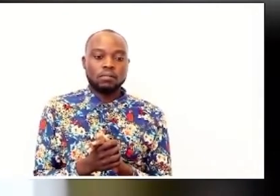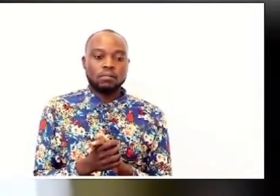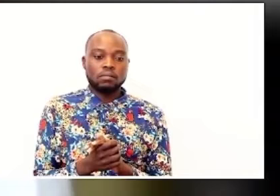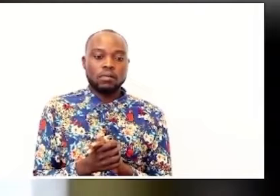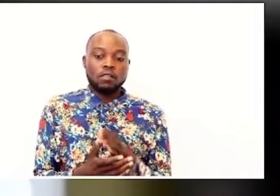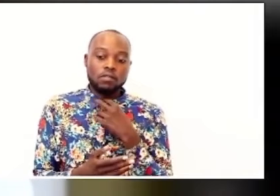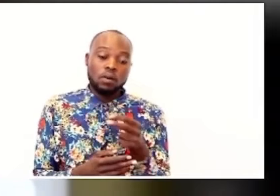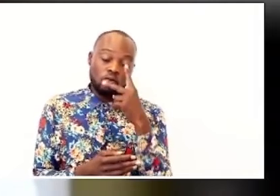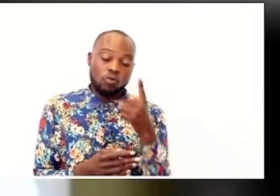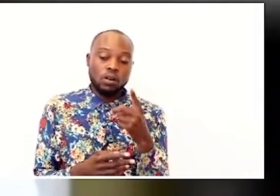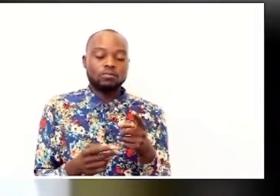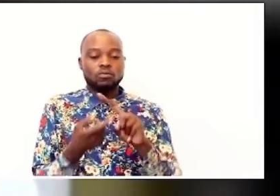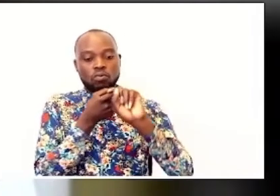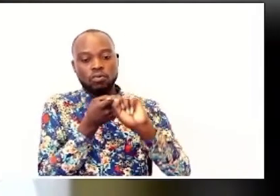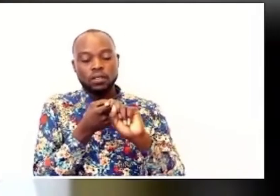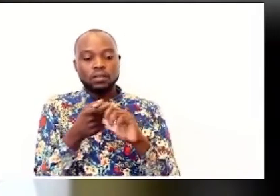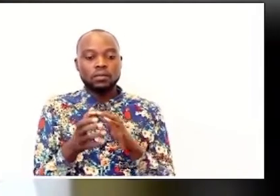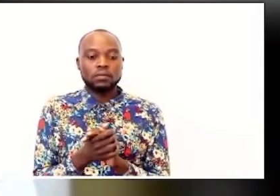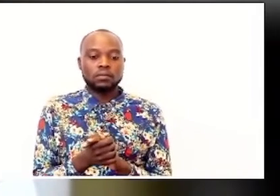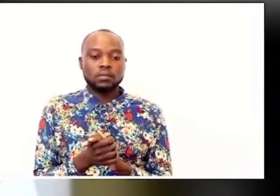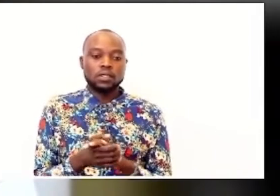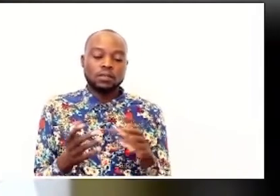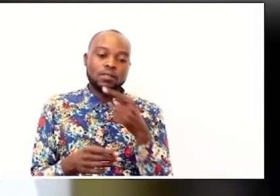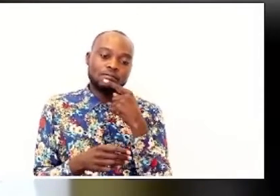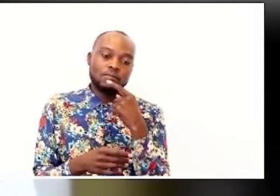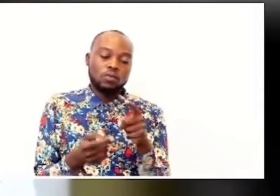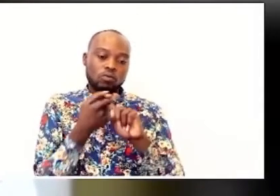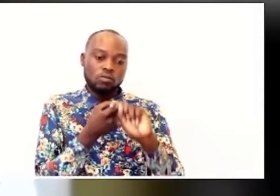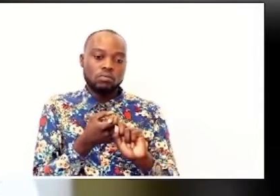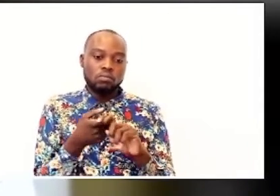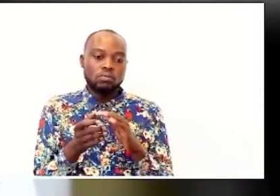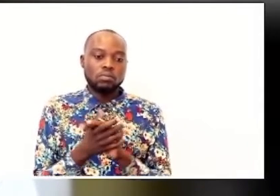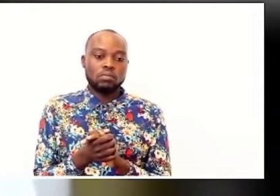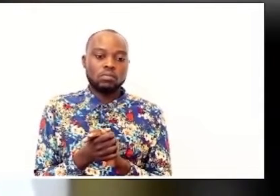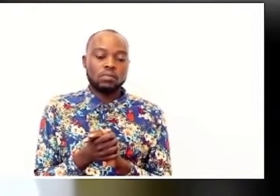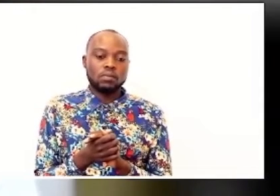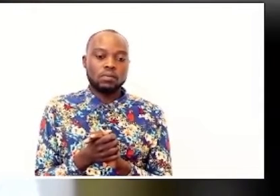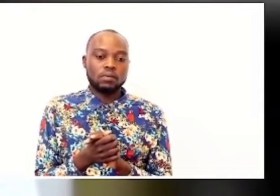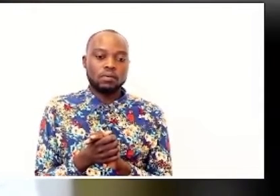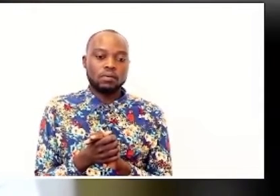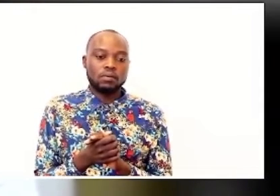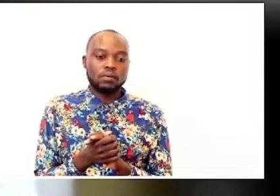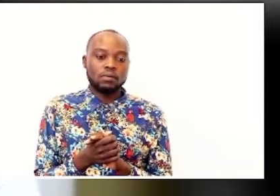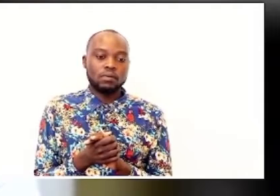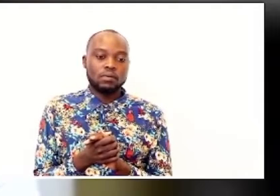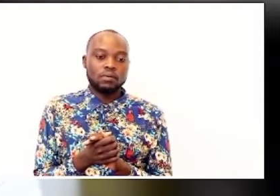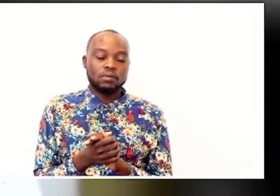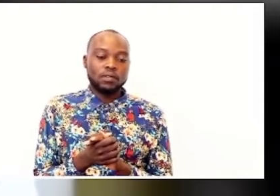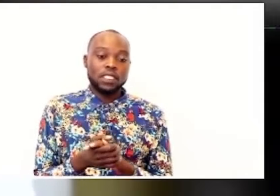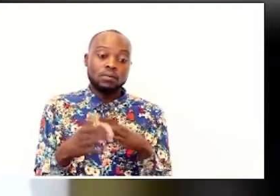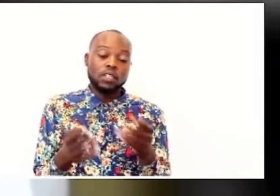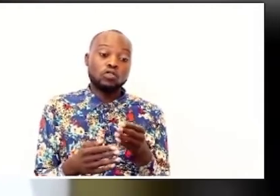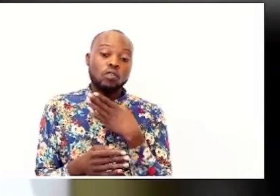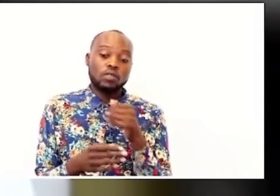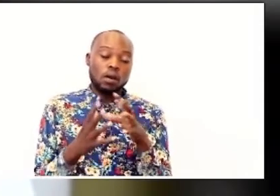up collaboration. And when I talk about collaboration, it's mostly for me a ticket for us to actually be able to ensure the